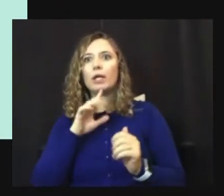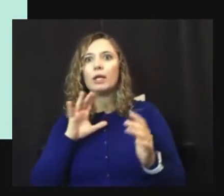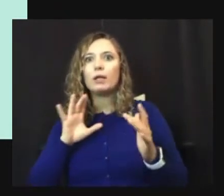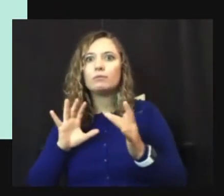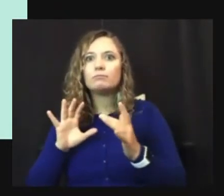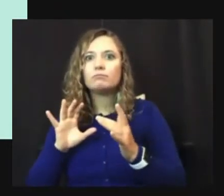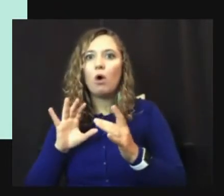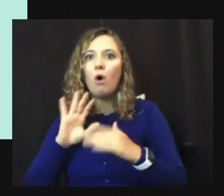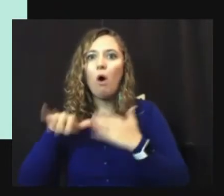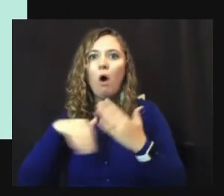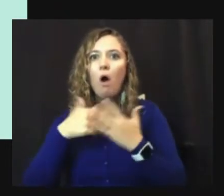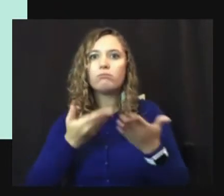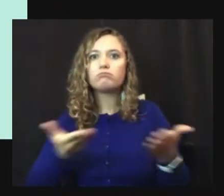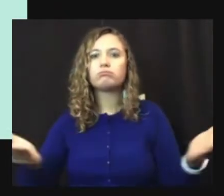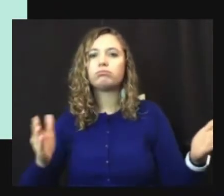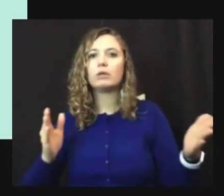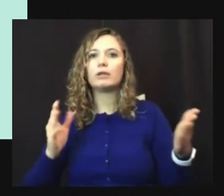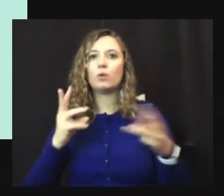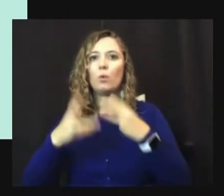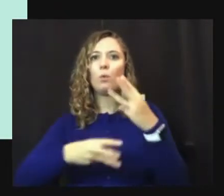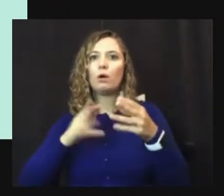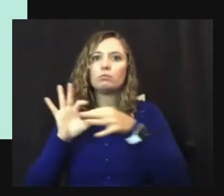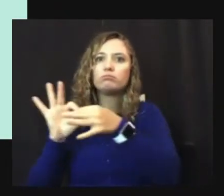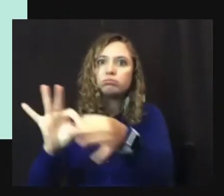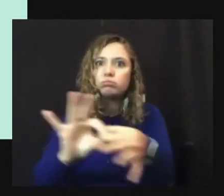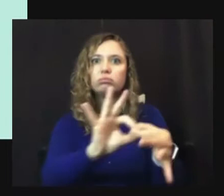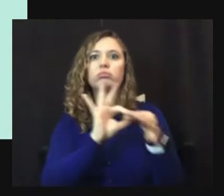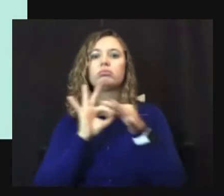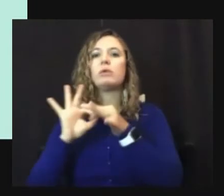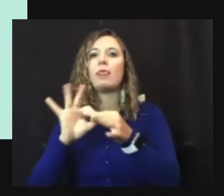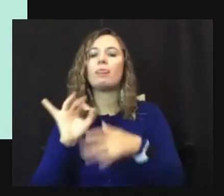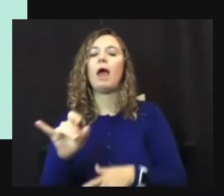things works very well